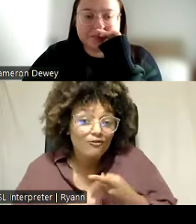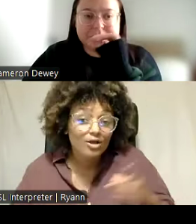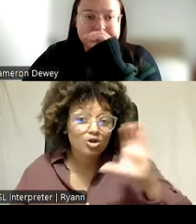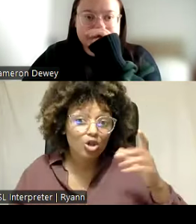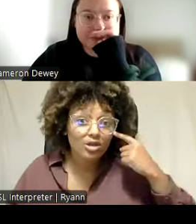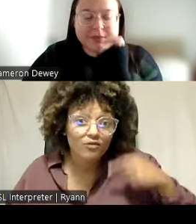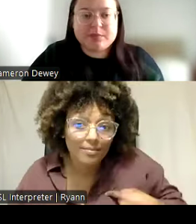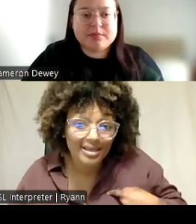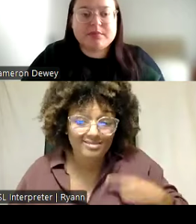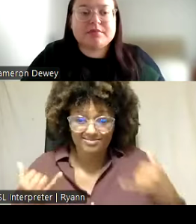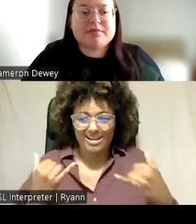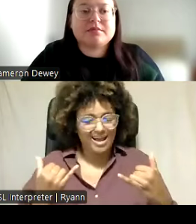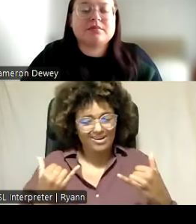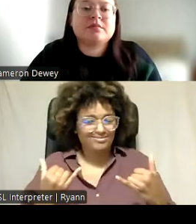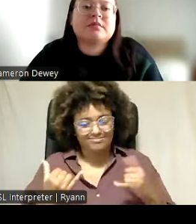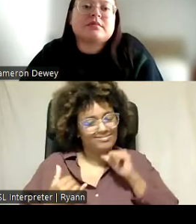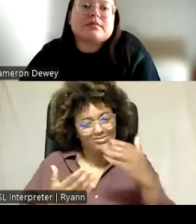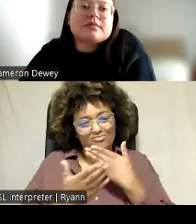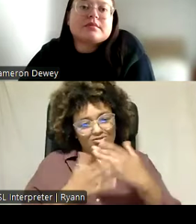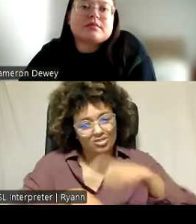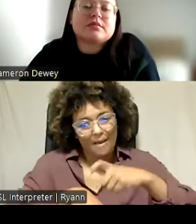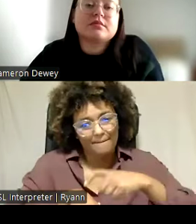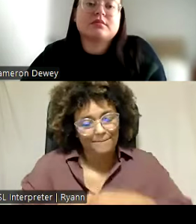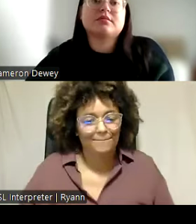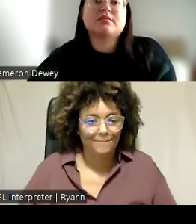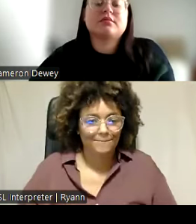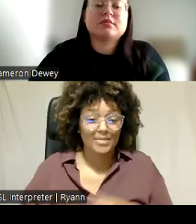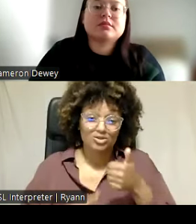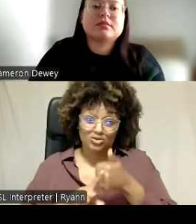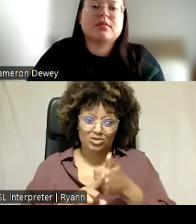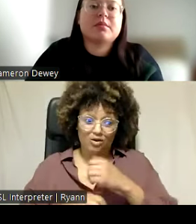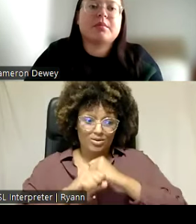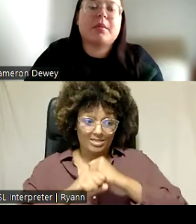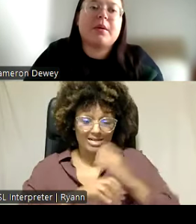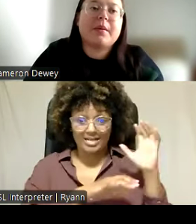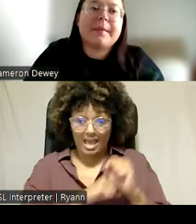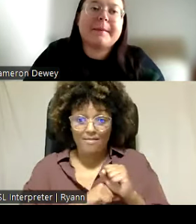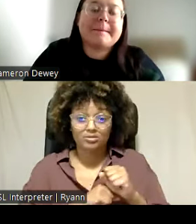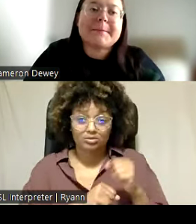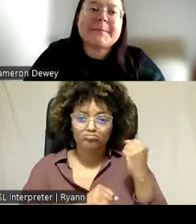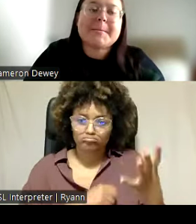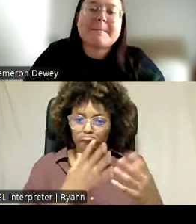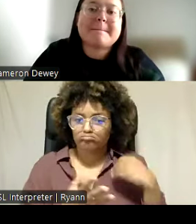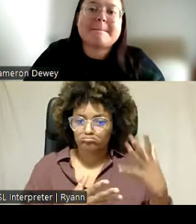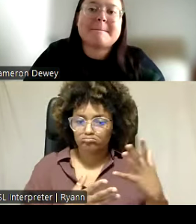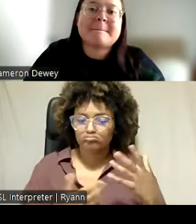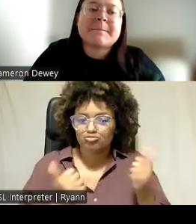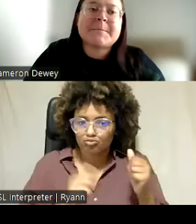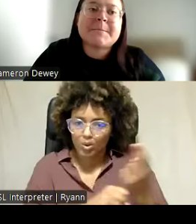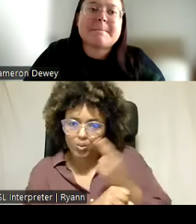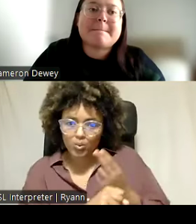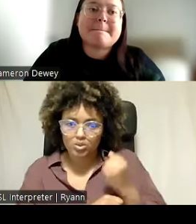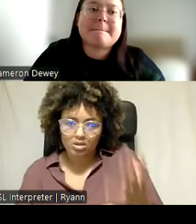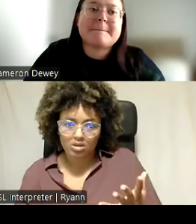time." So when these self-protection habits don't work, that is when our other defense cascade